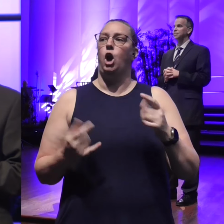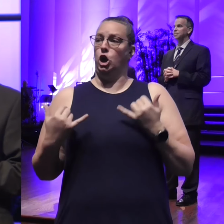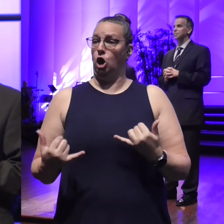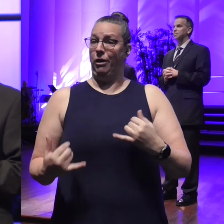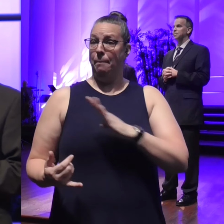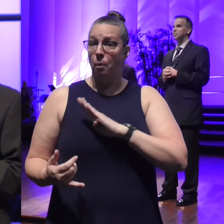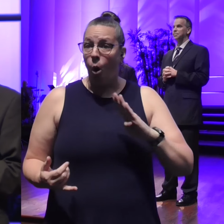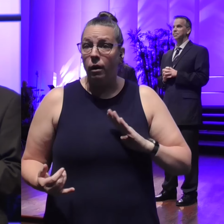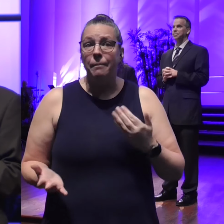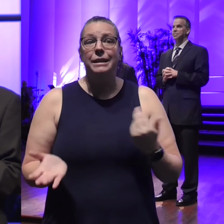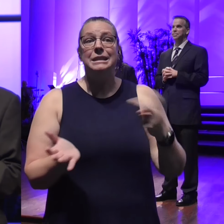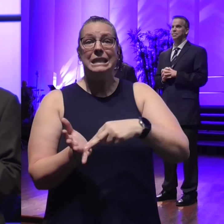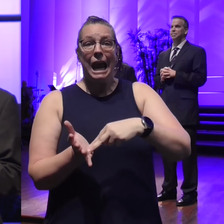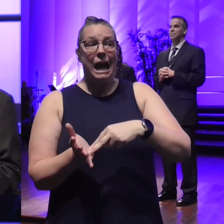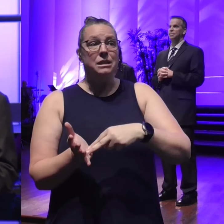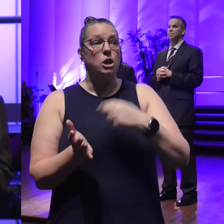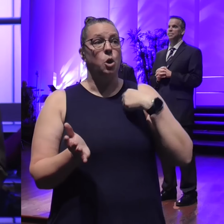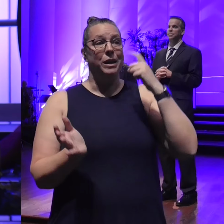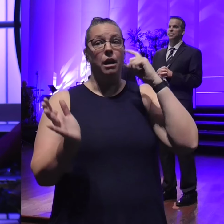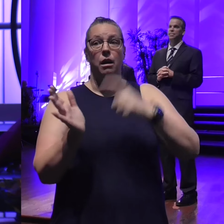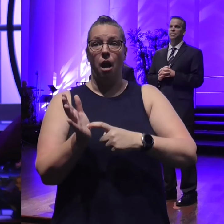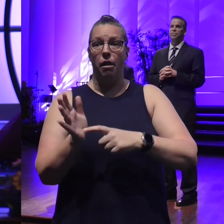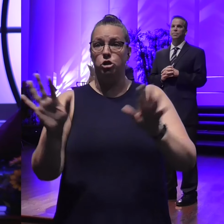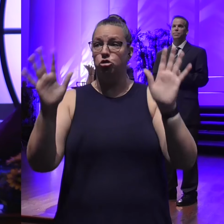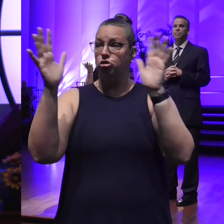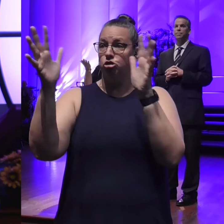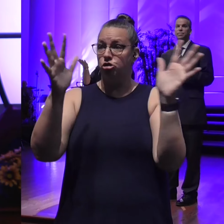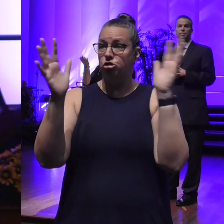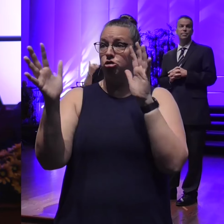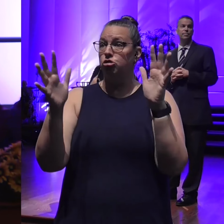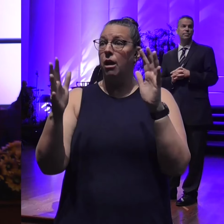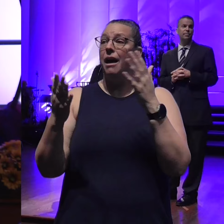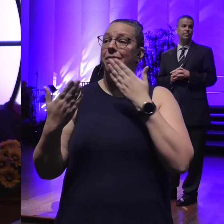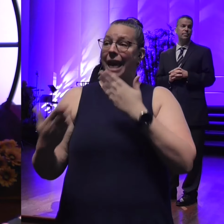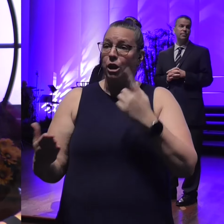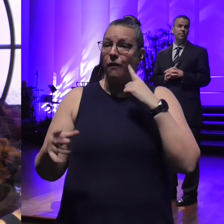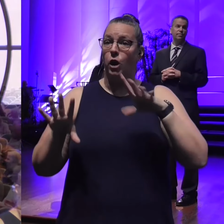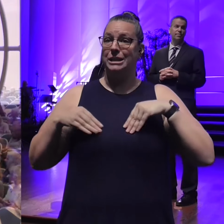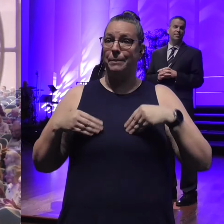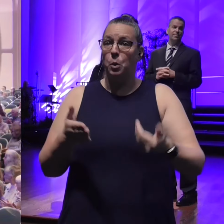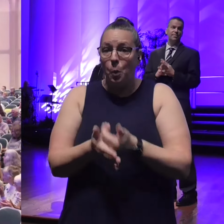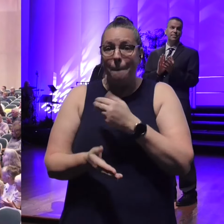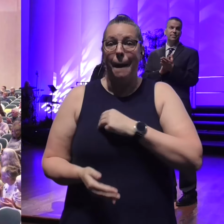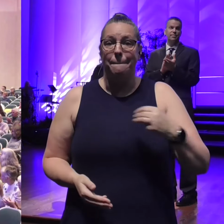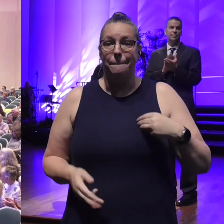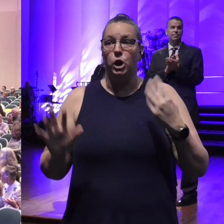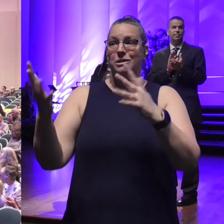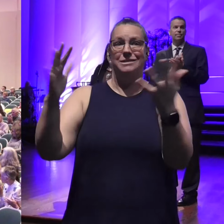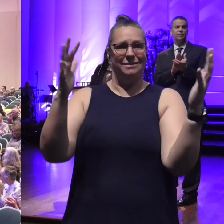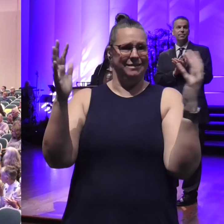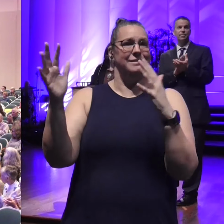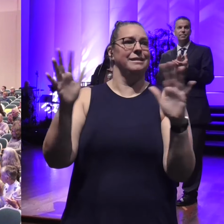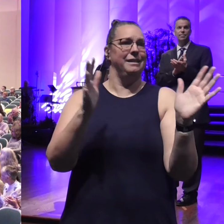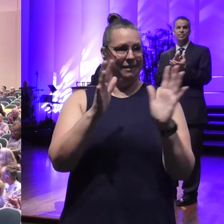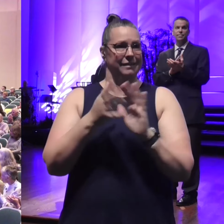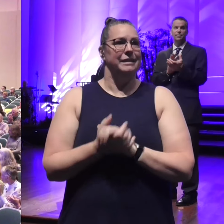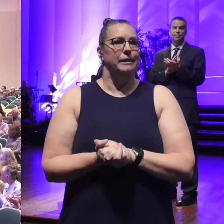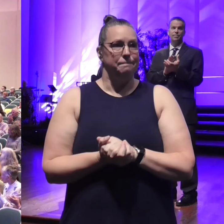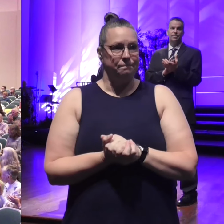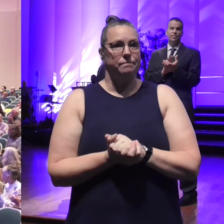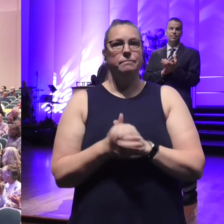members to stand so that we can acknowledge them and thank them for the acceptance of these new members. There's Kate back there, Paula,